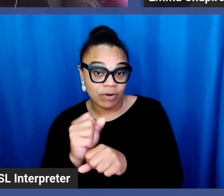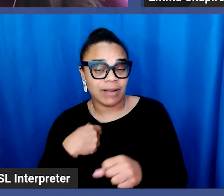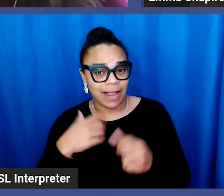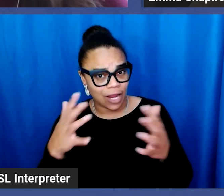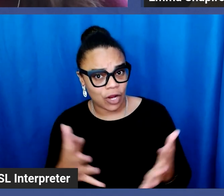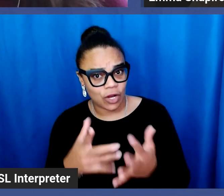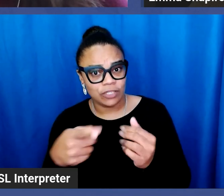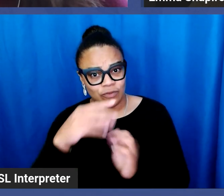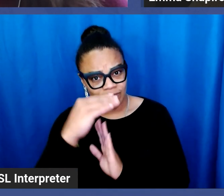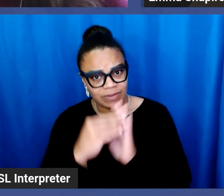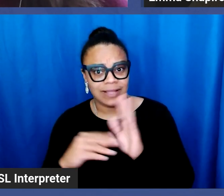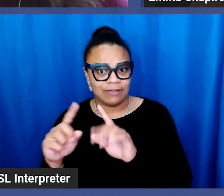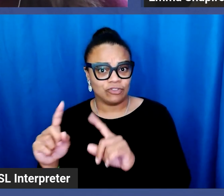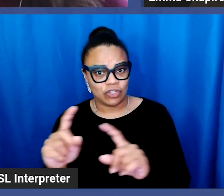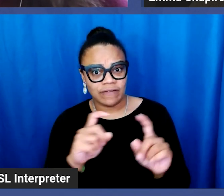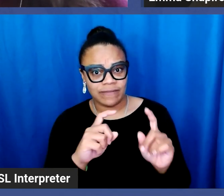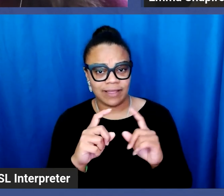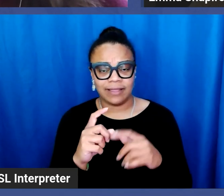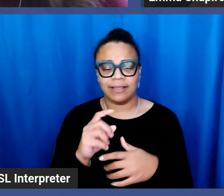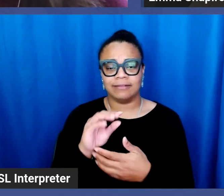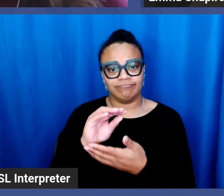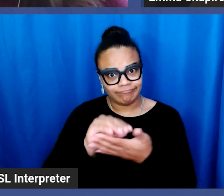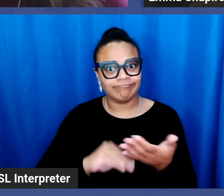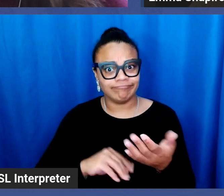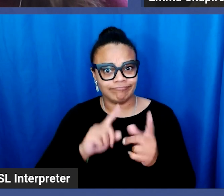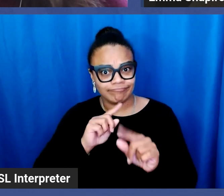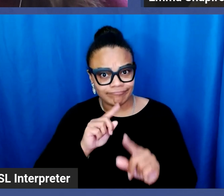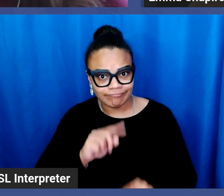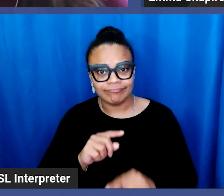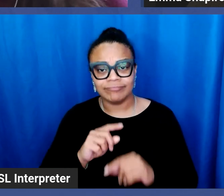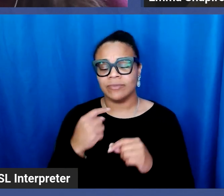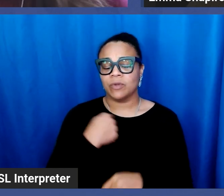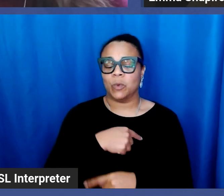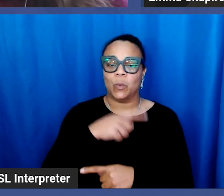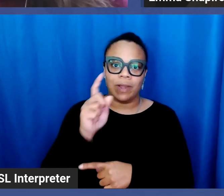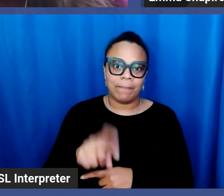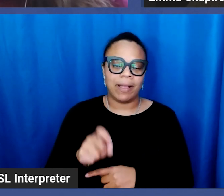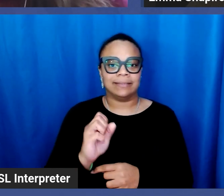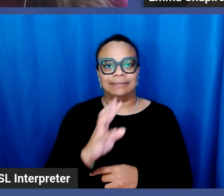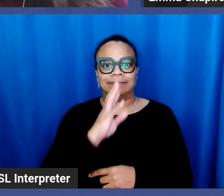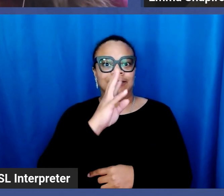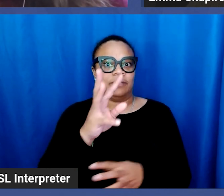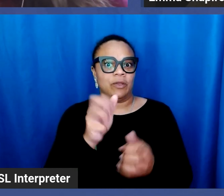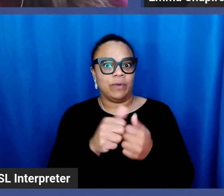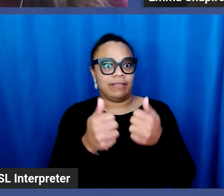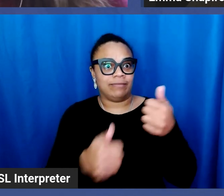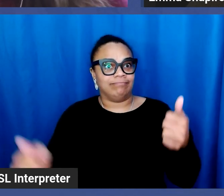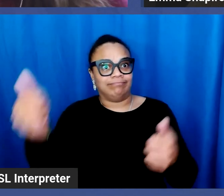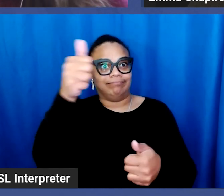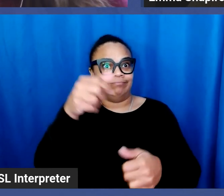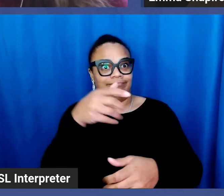survey. You know, we need to be able to speak to the powers at